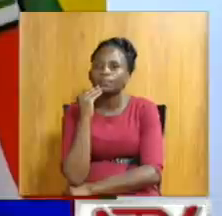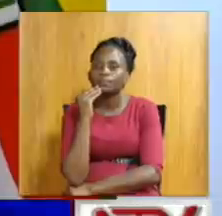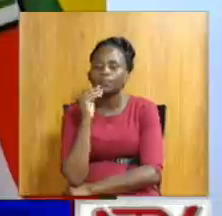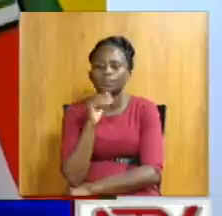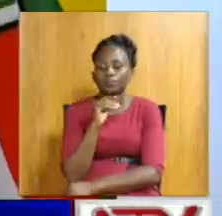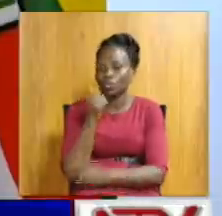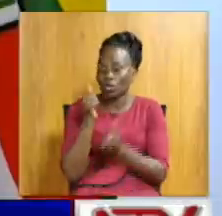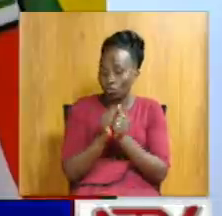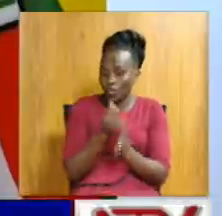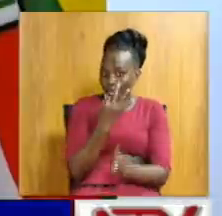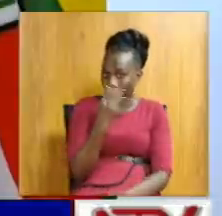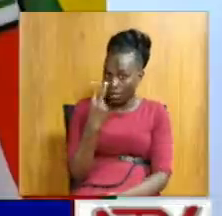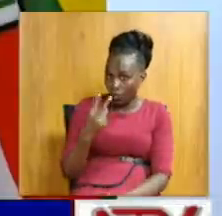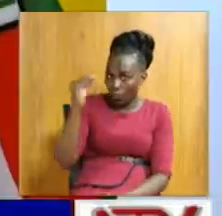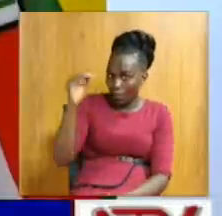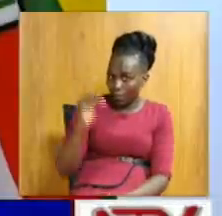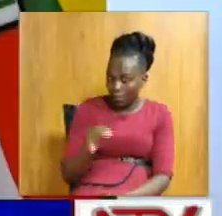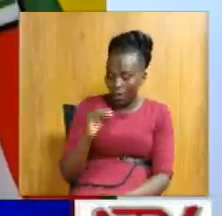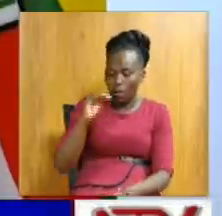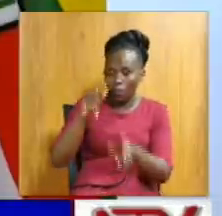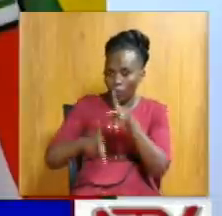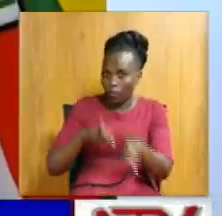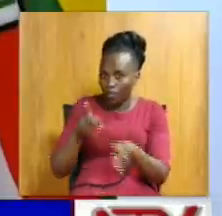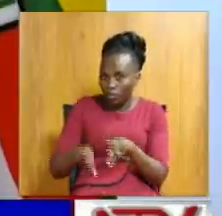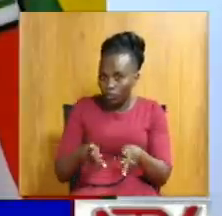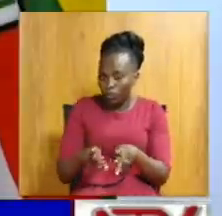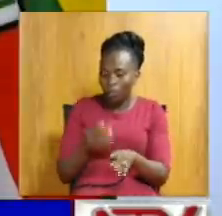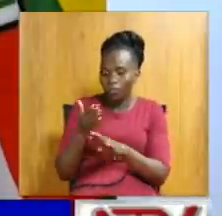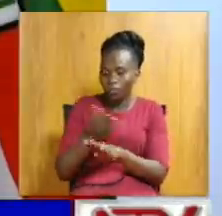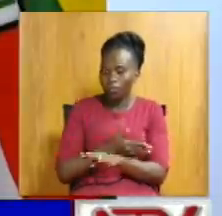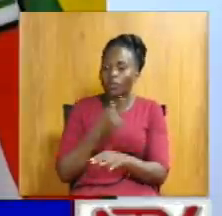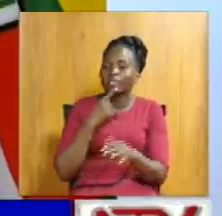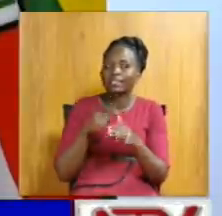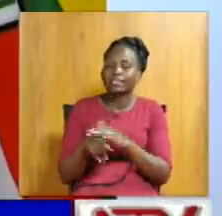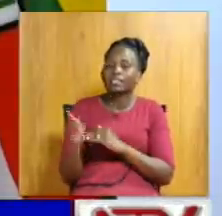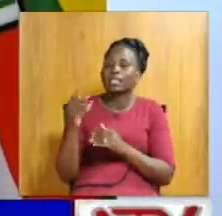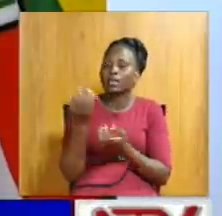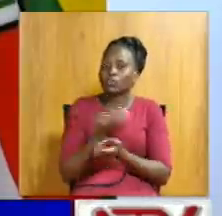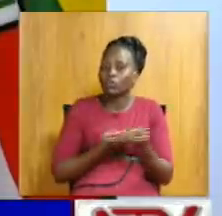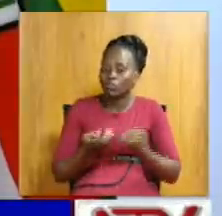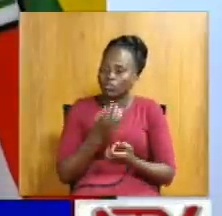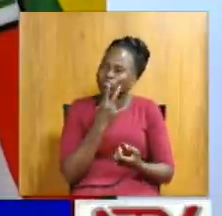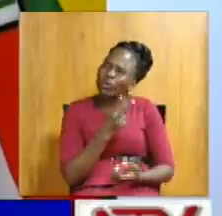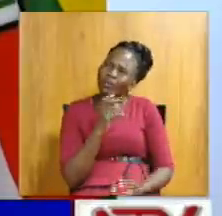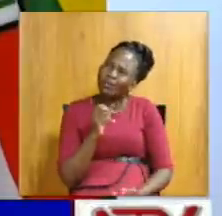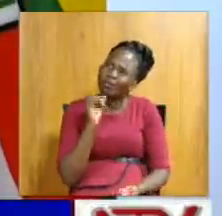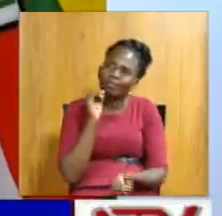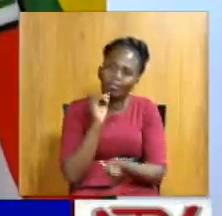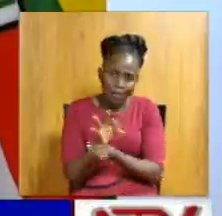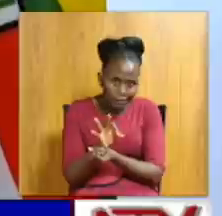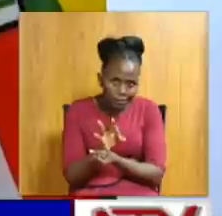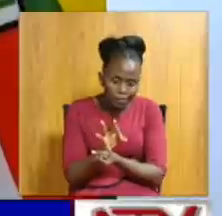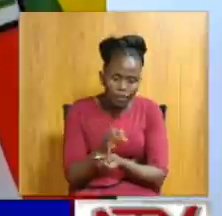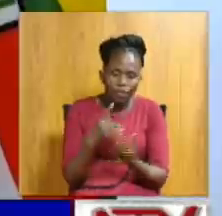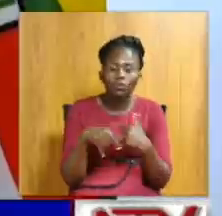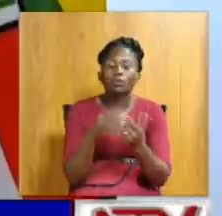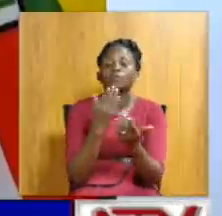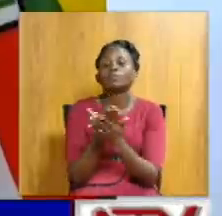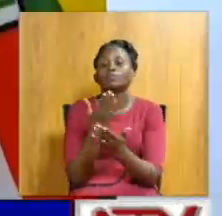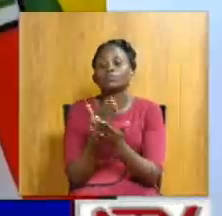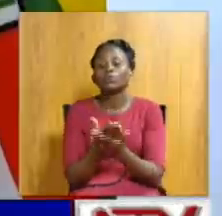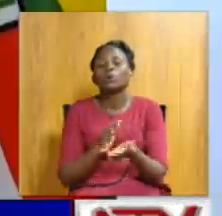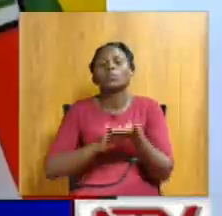With the 32% of the population that were already in the money economy by 2013, we urge them to be